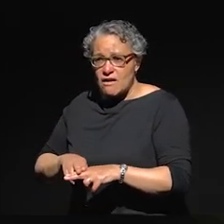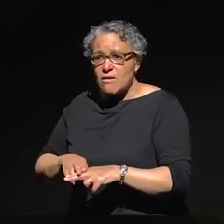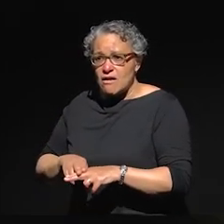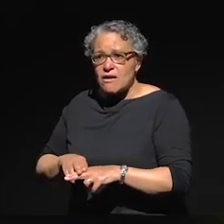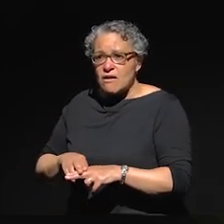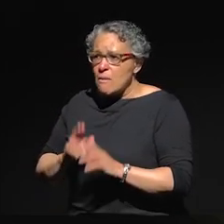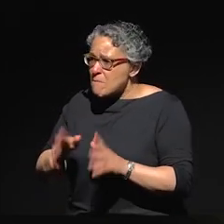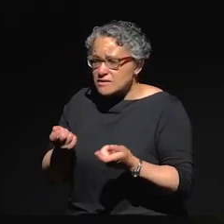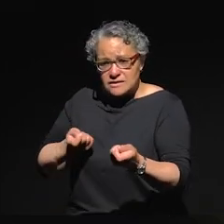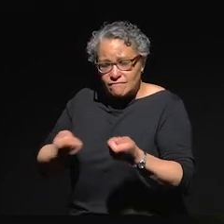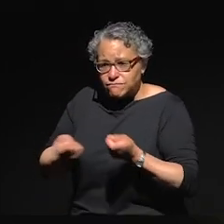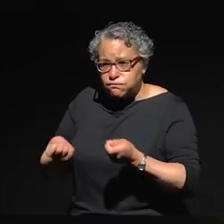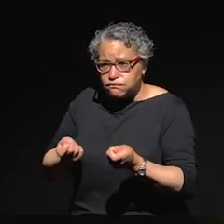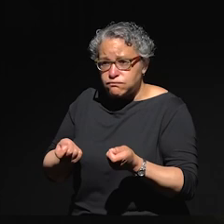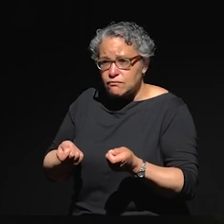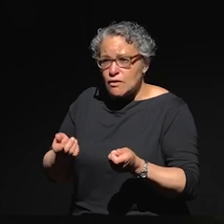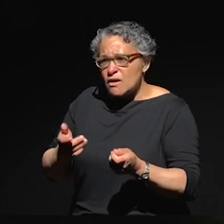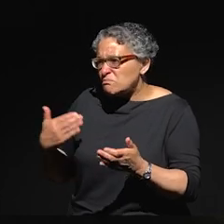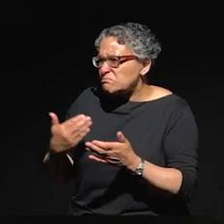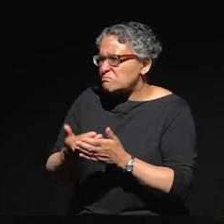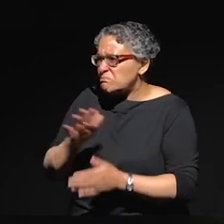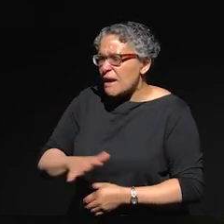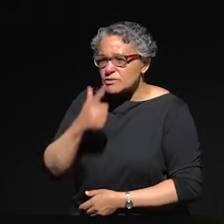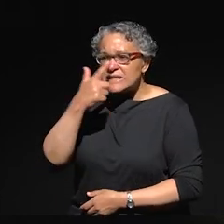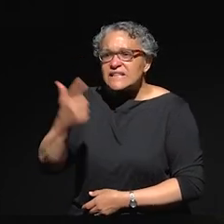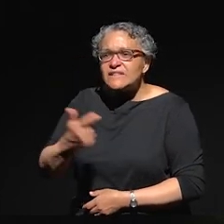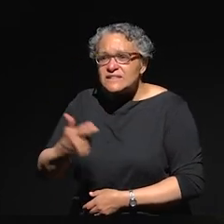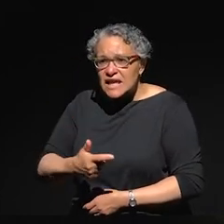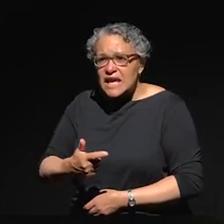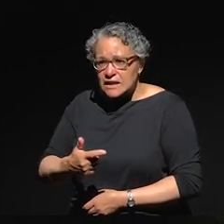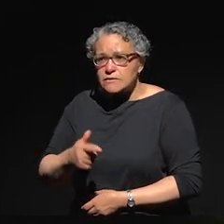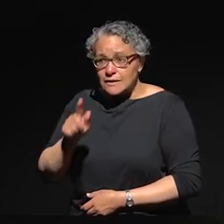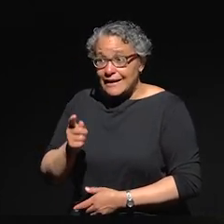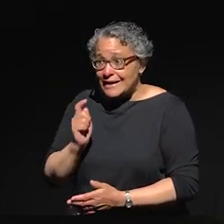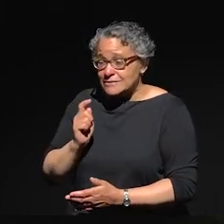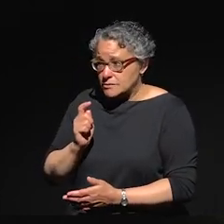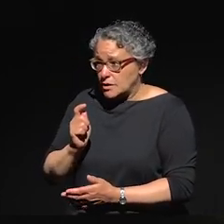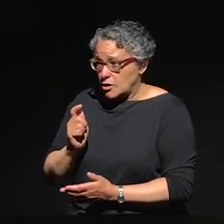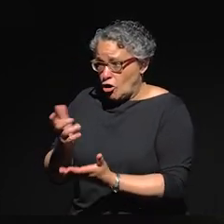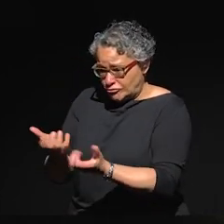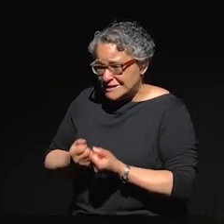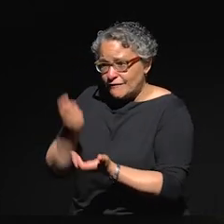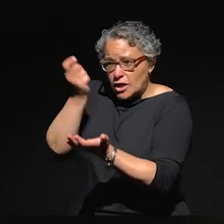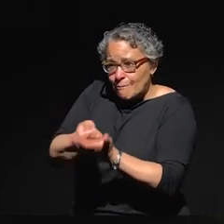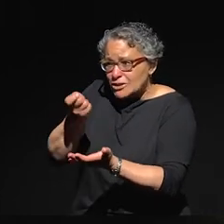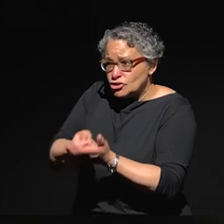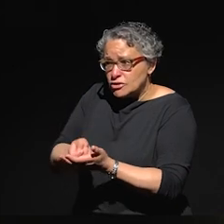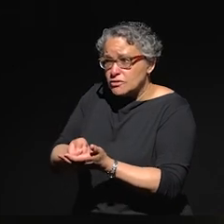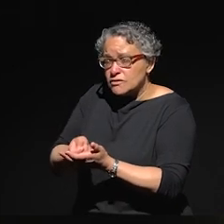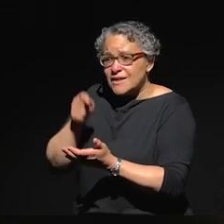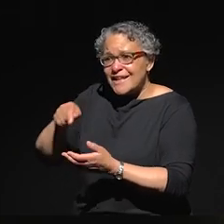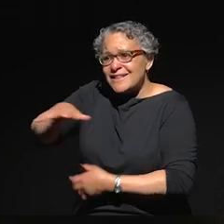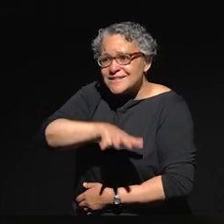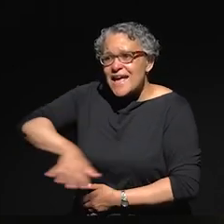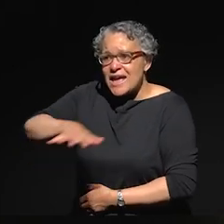have taken over, and by age 17 or something, he's filling commissions in the region of the Marche and